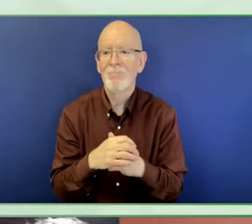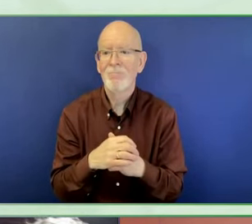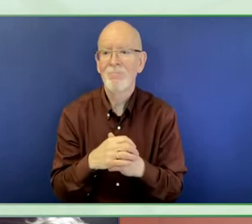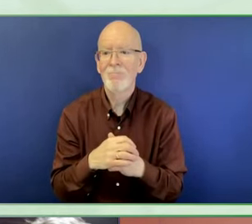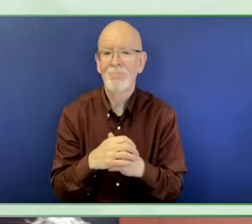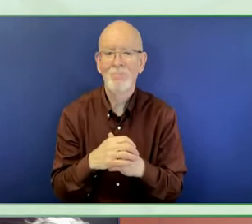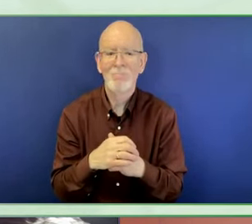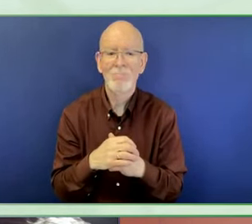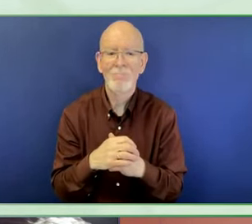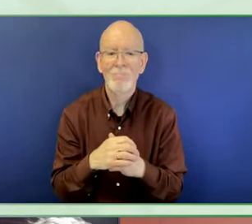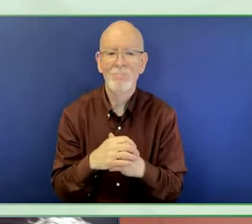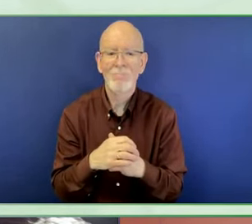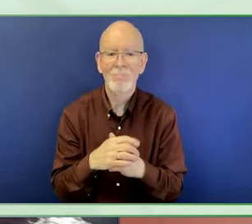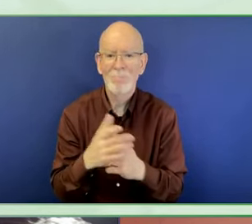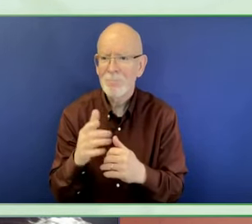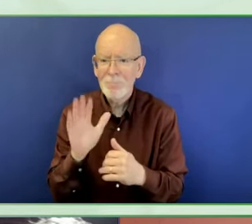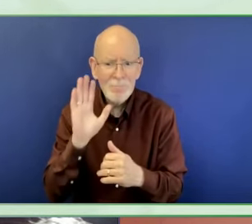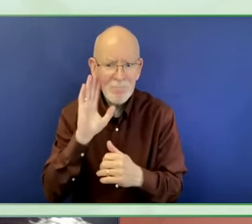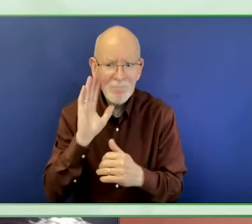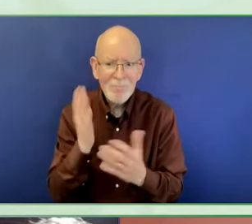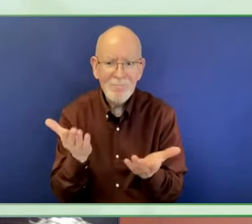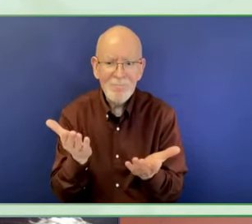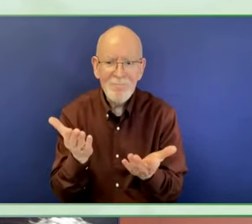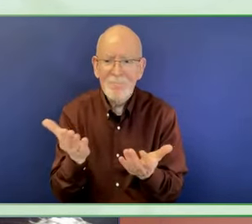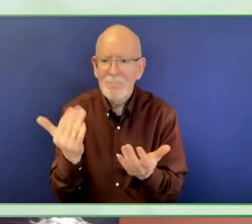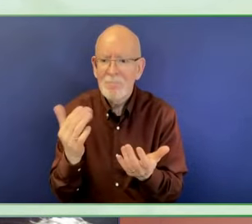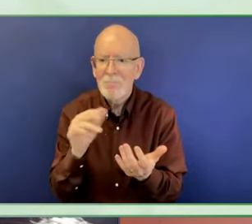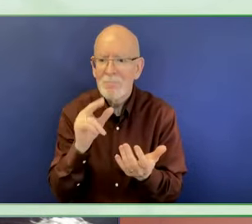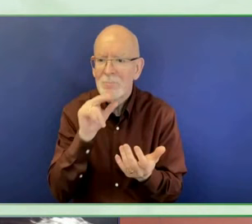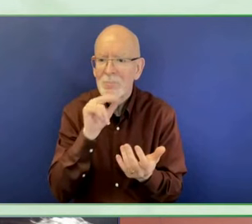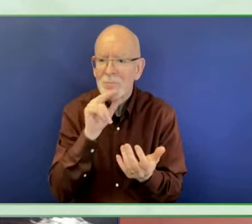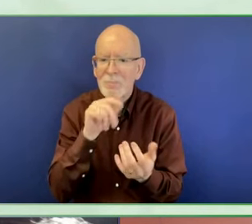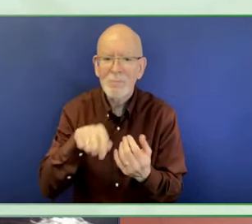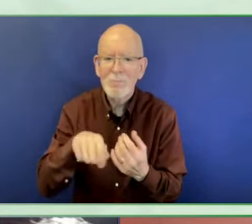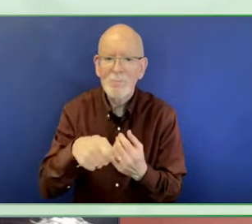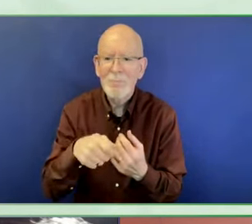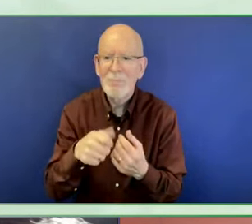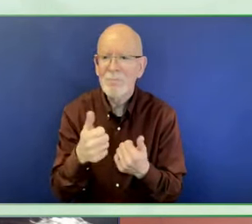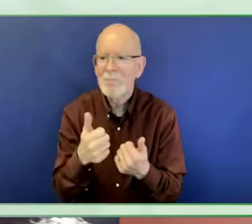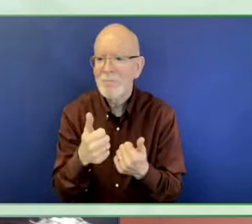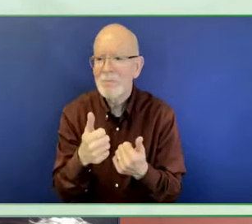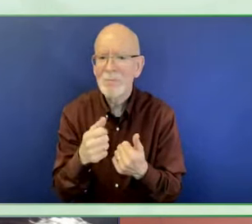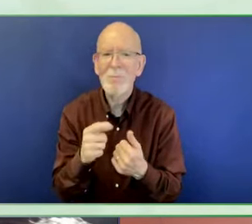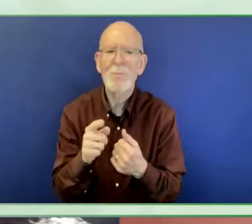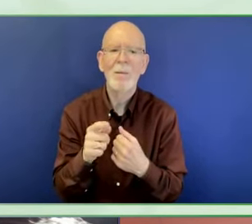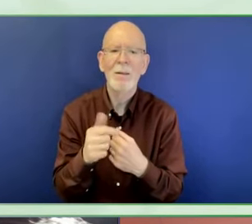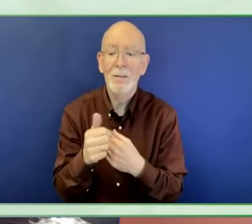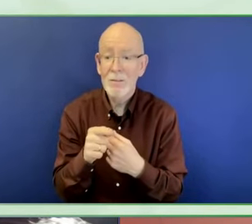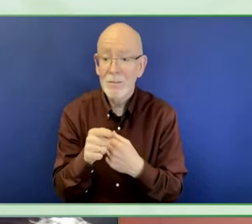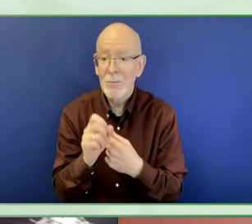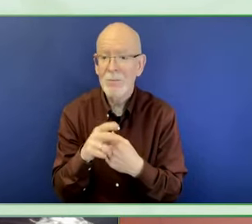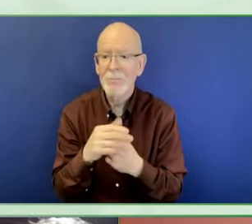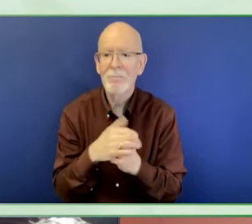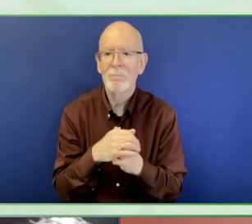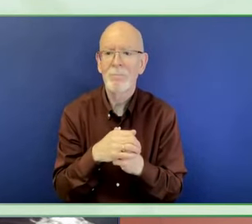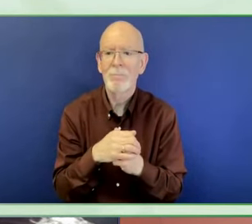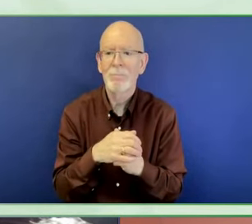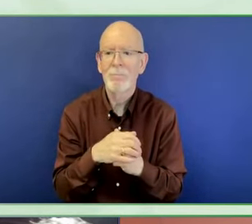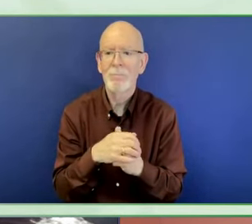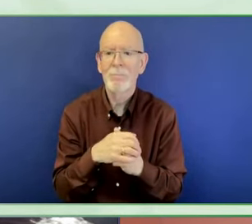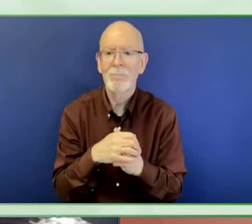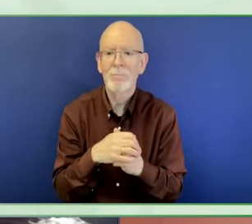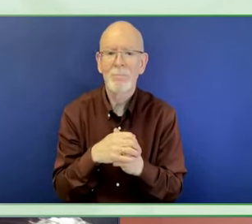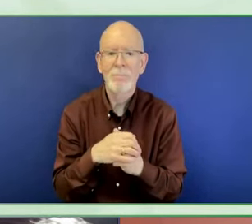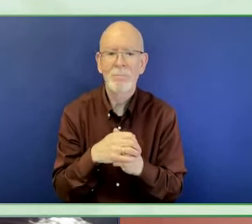All right. In my opinion, I think introducing sex education right from the home with respect